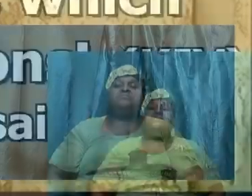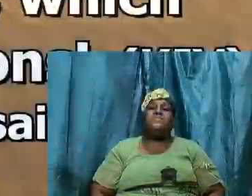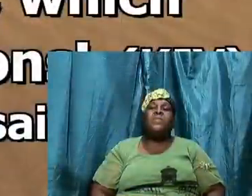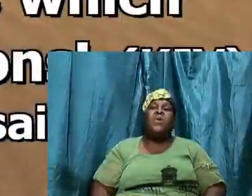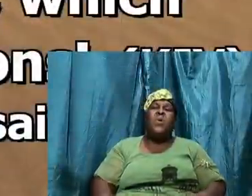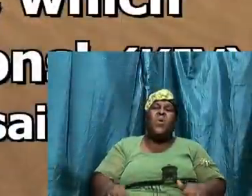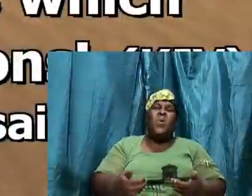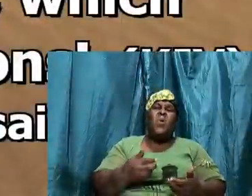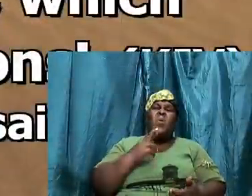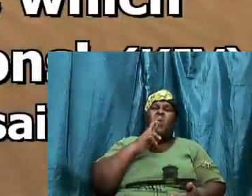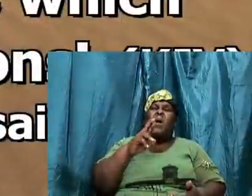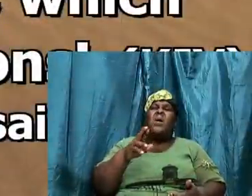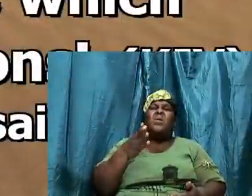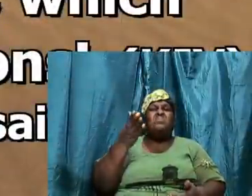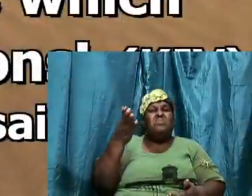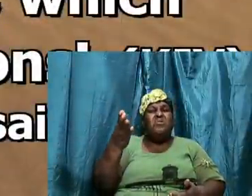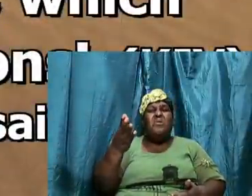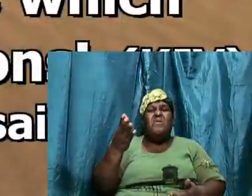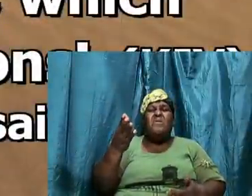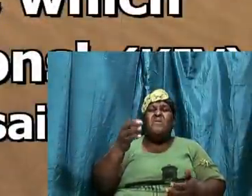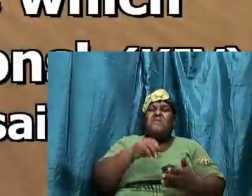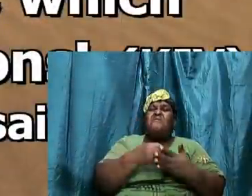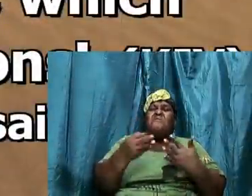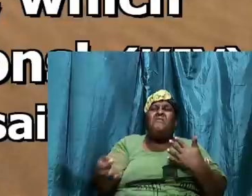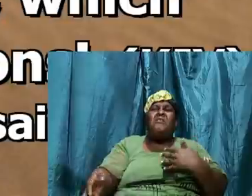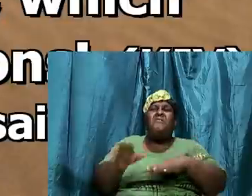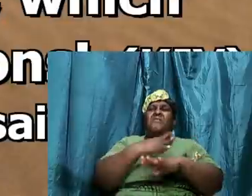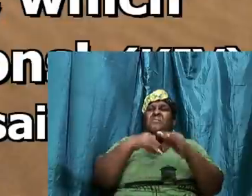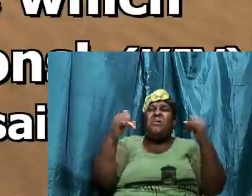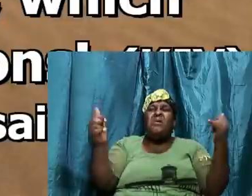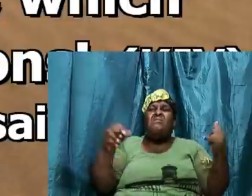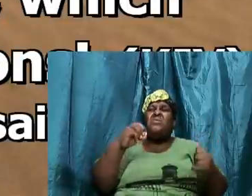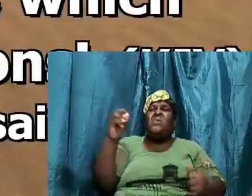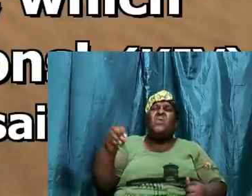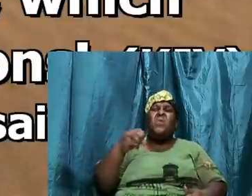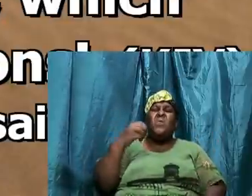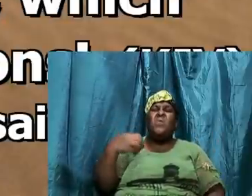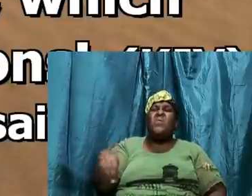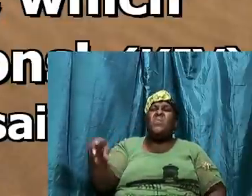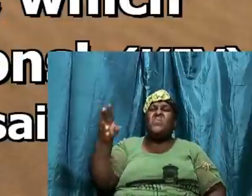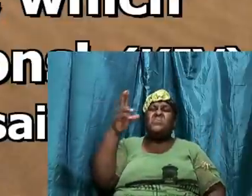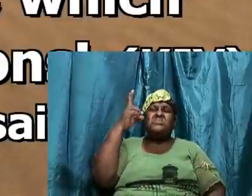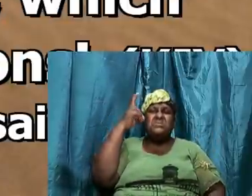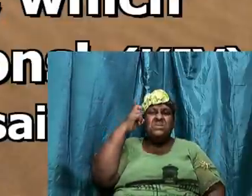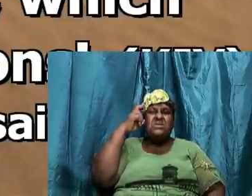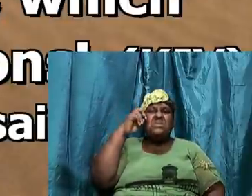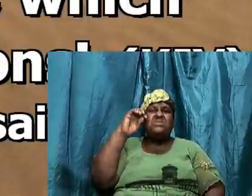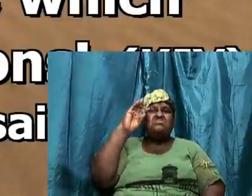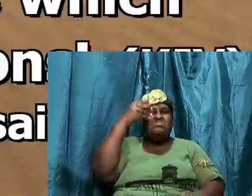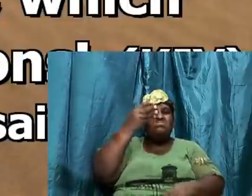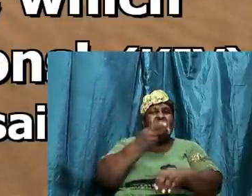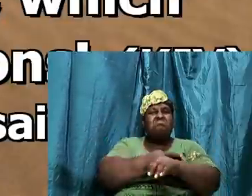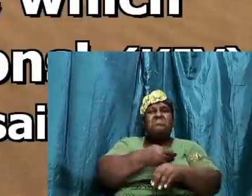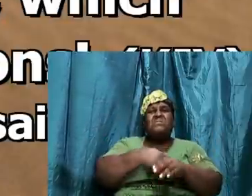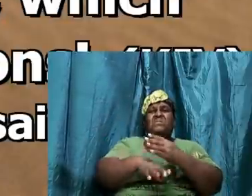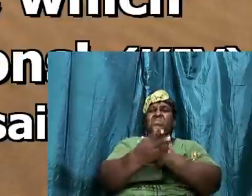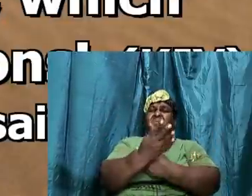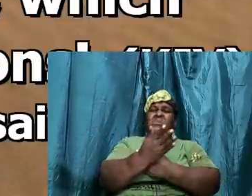How art thou fallen from heaven, O Lucifer, son of the morning?